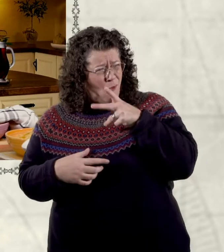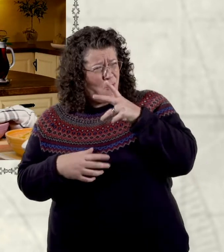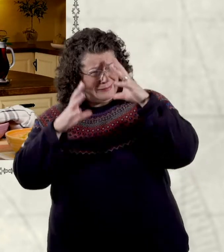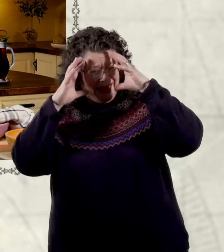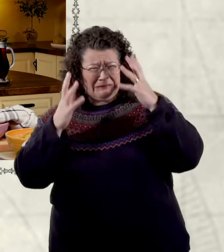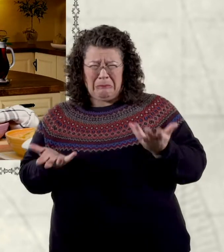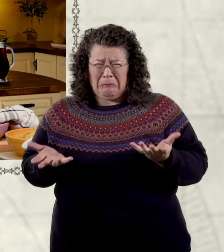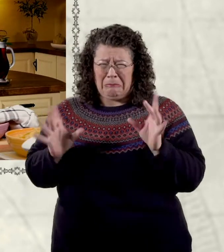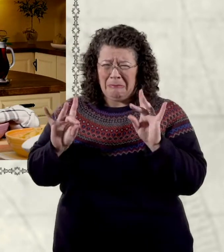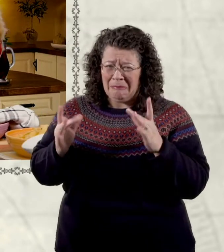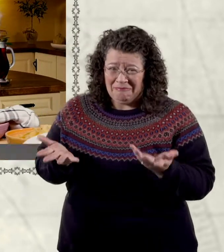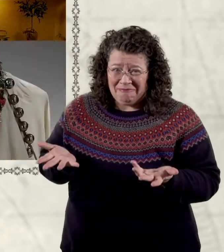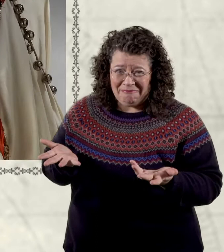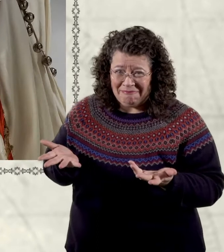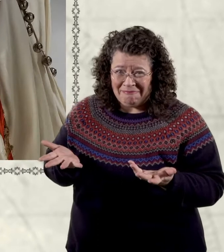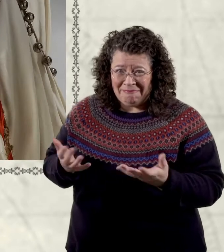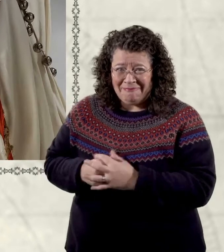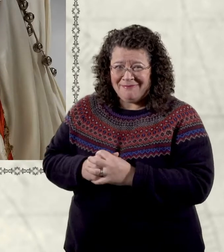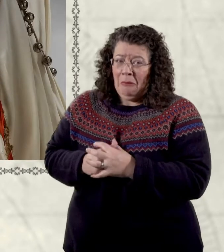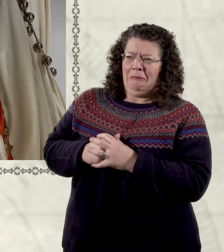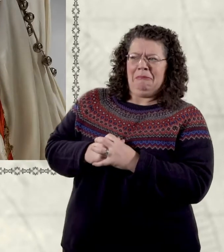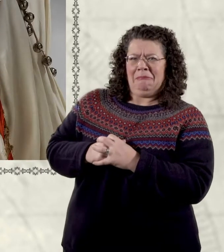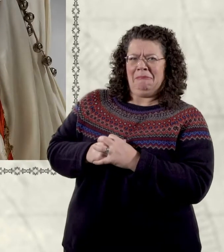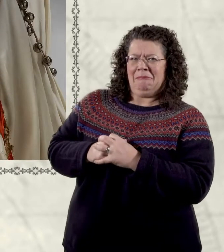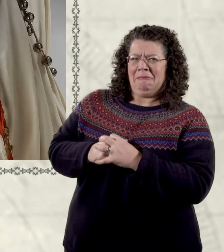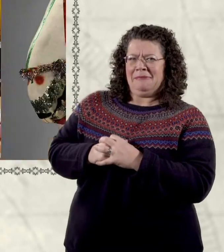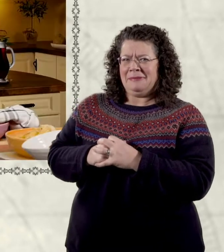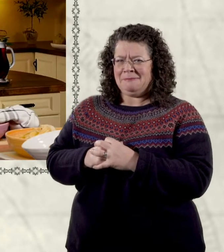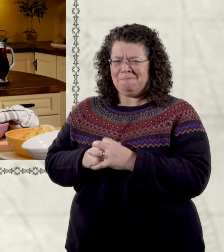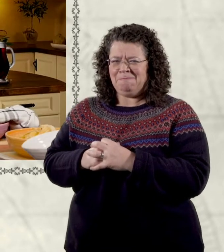was scary. Oh.